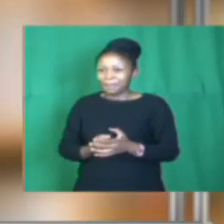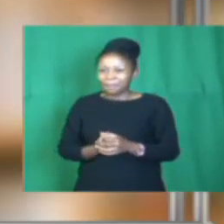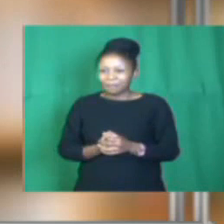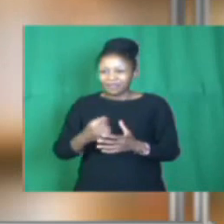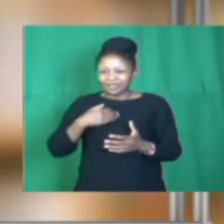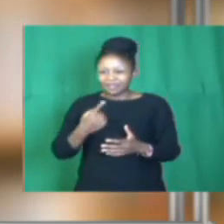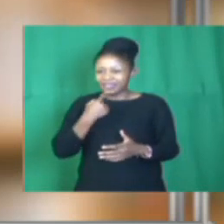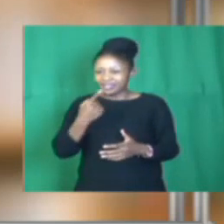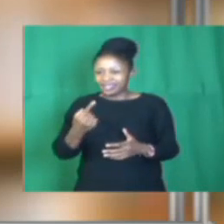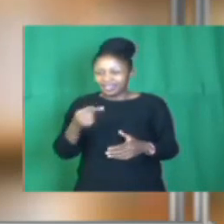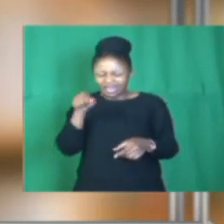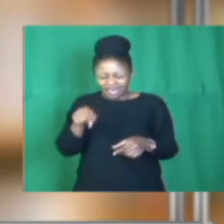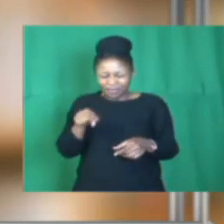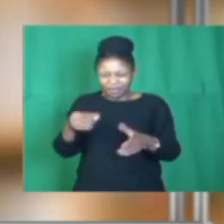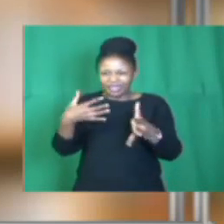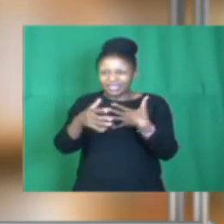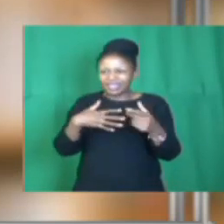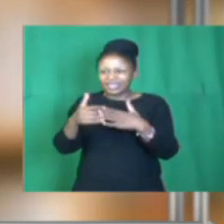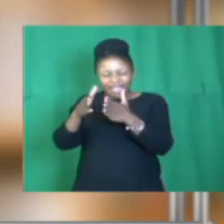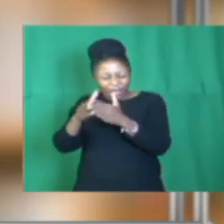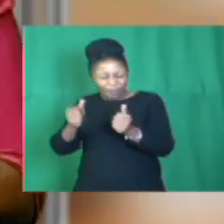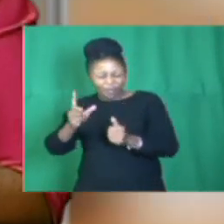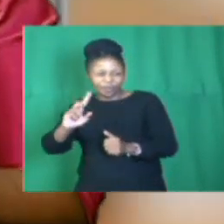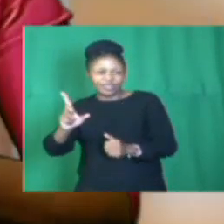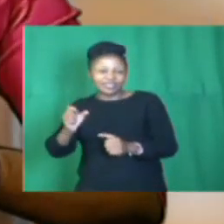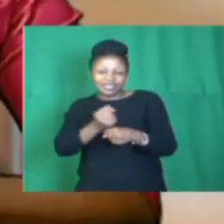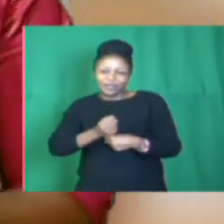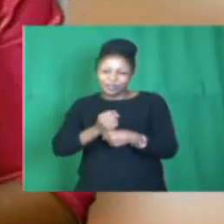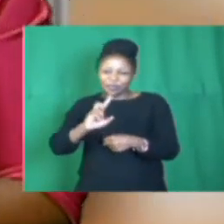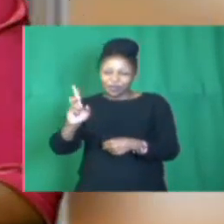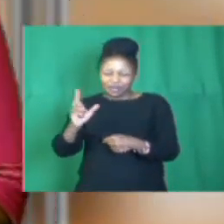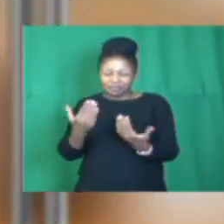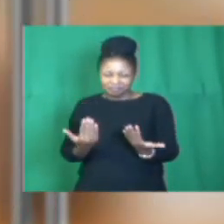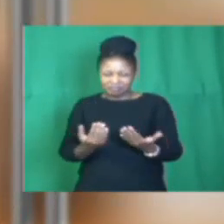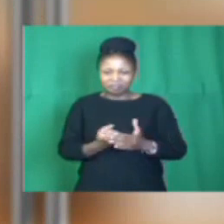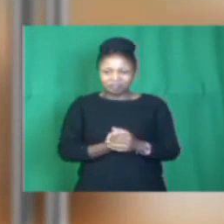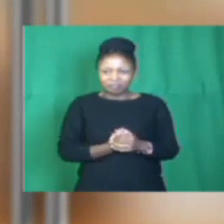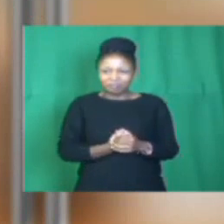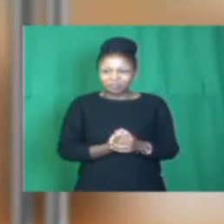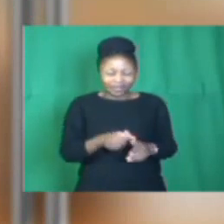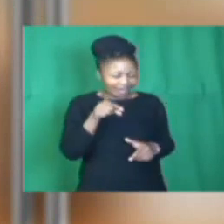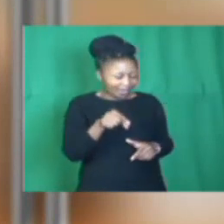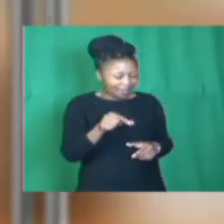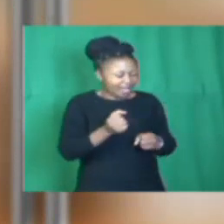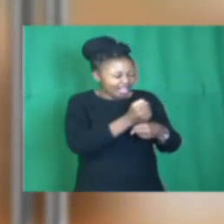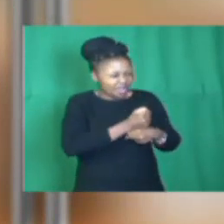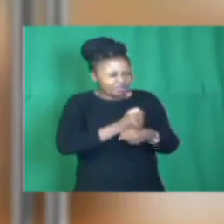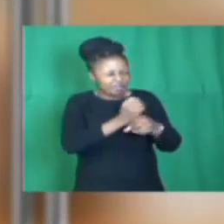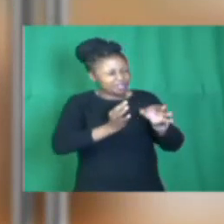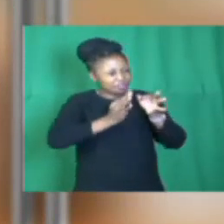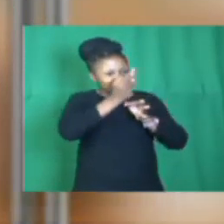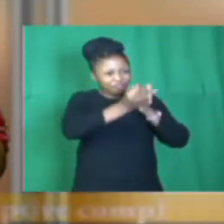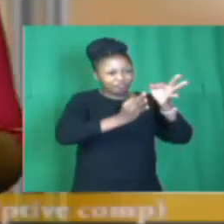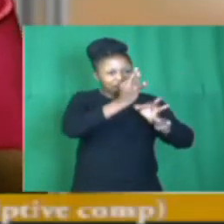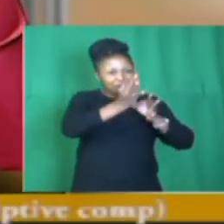tell us briefly what today's lesson is about? Oh, today's lesson, Nogwazi, is on descriptive writing. That is how to write